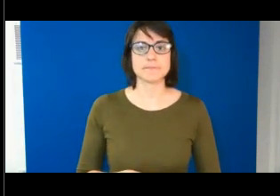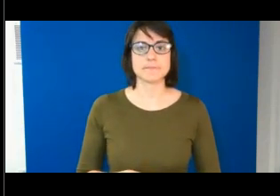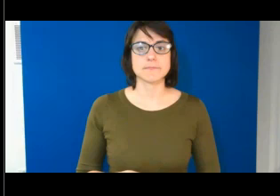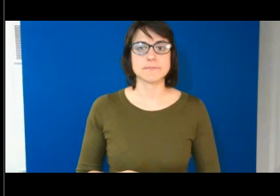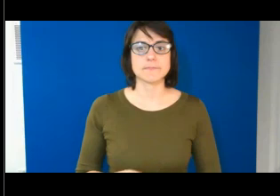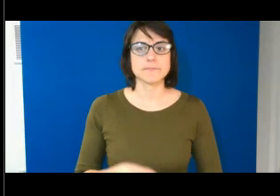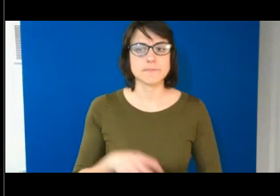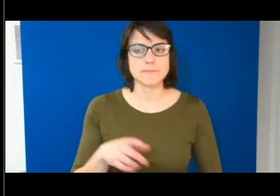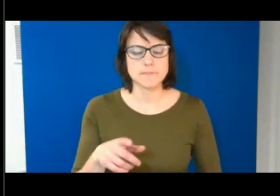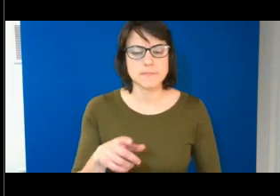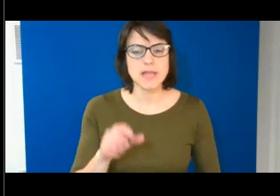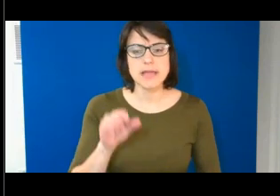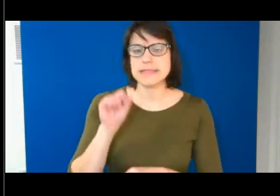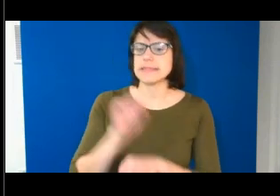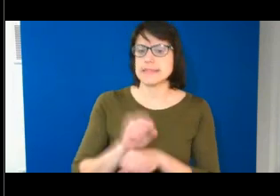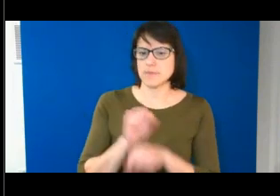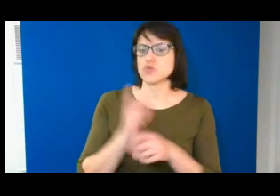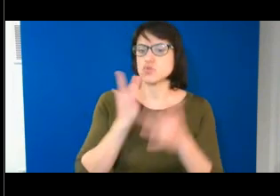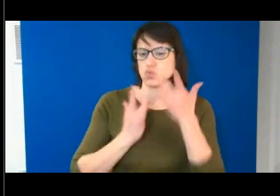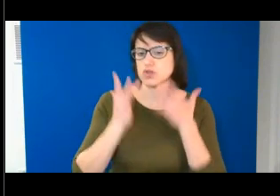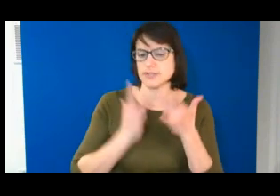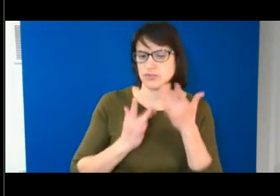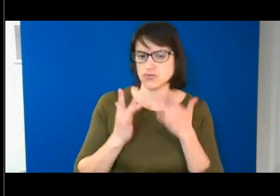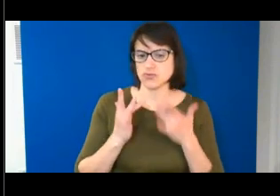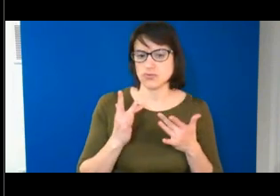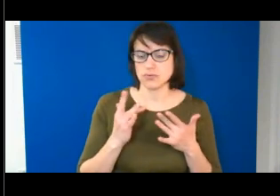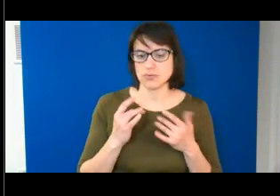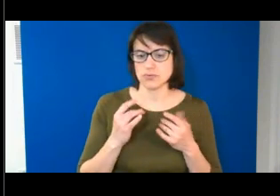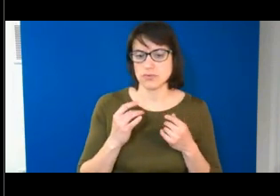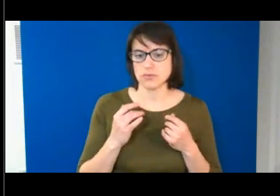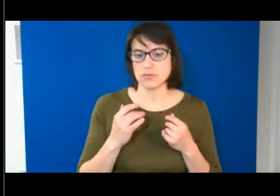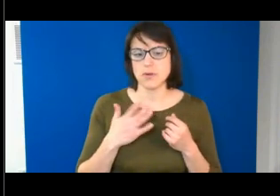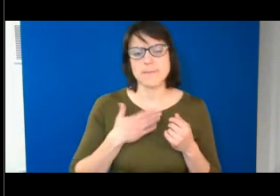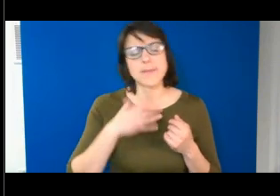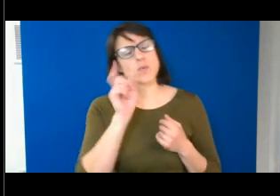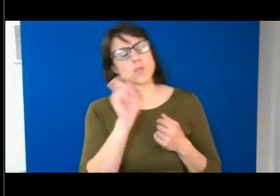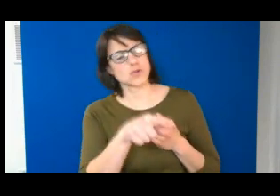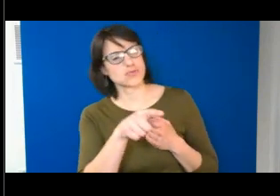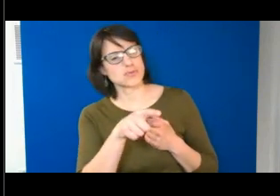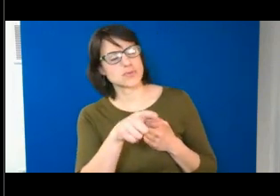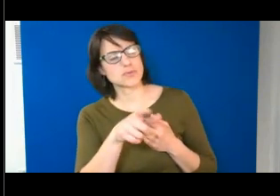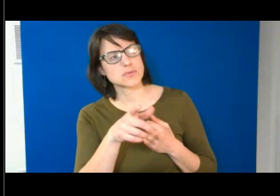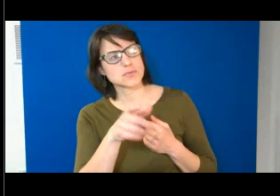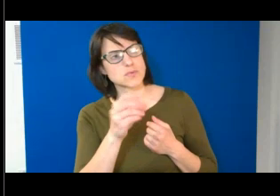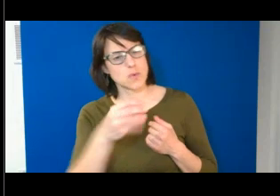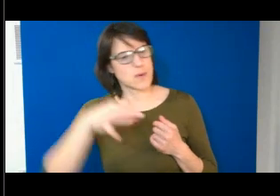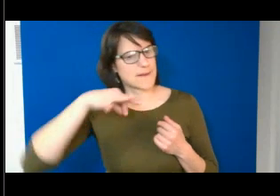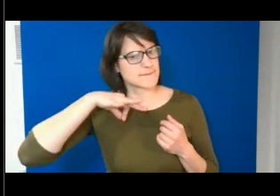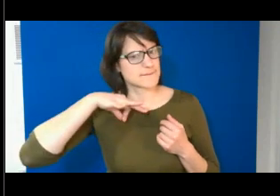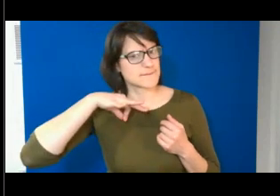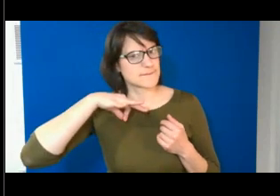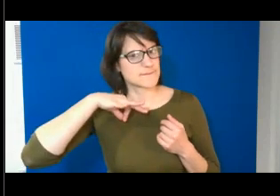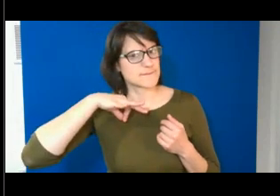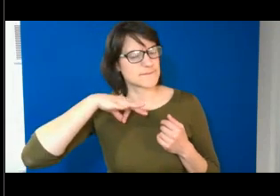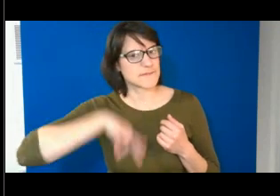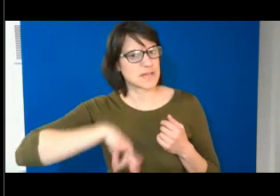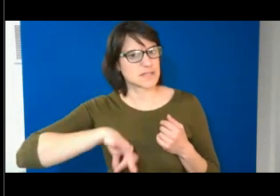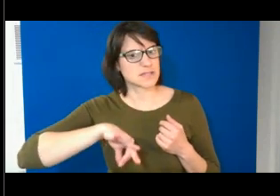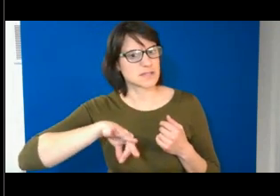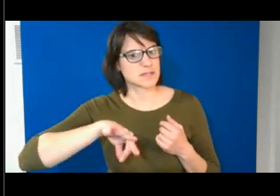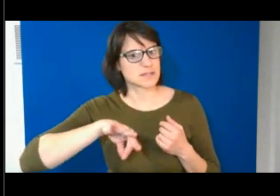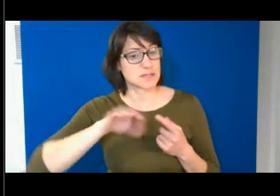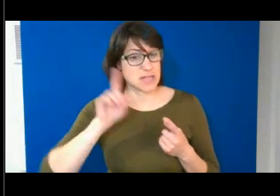labor shortage with. Sorry, the question I have is, so the advantage is you have less jobs then. There is definitely